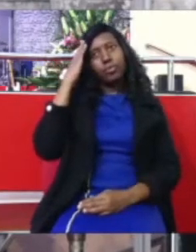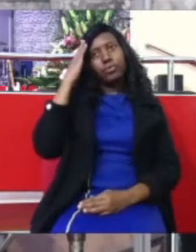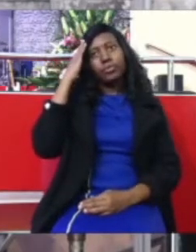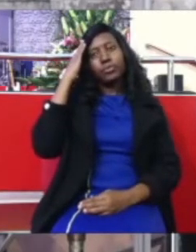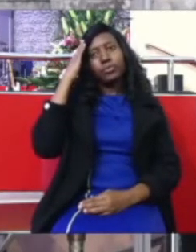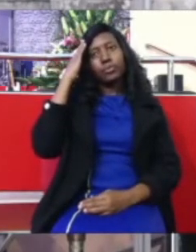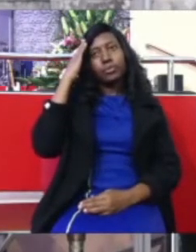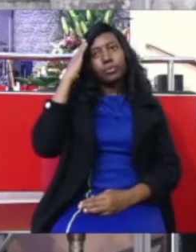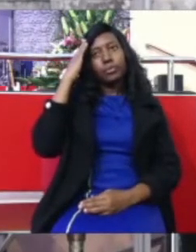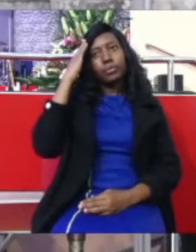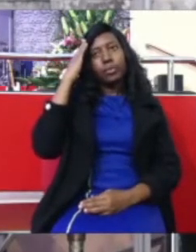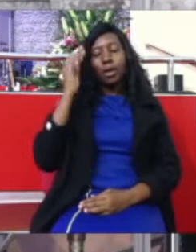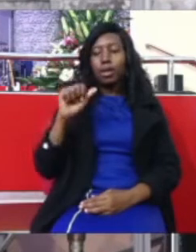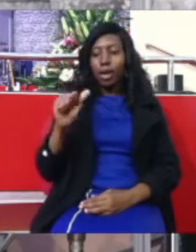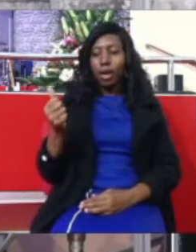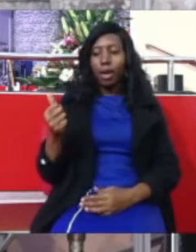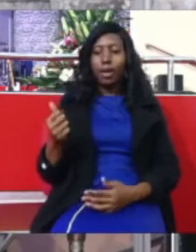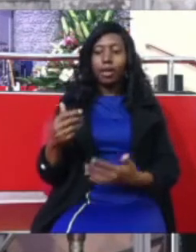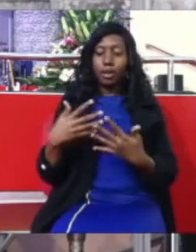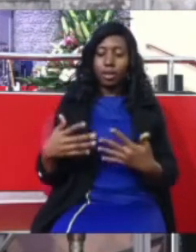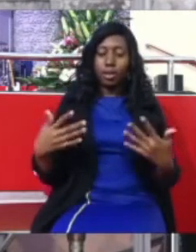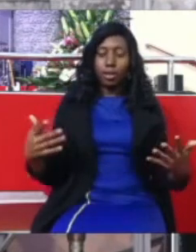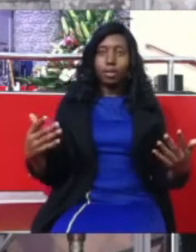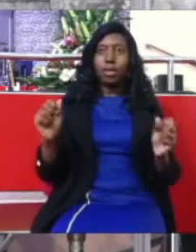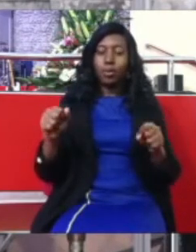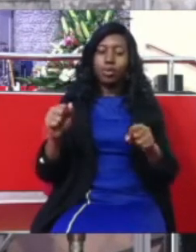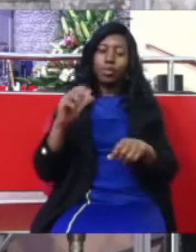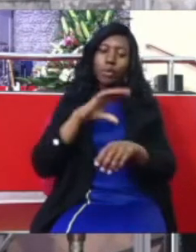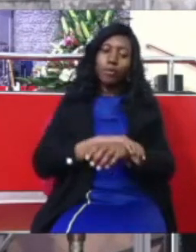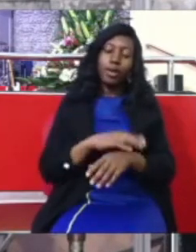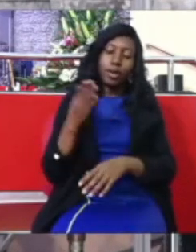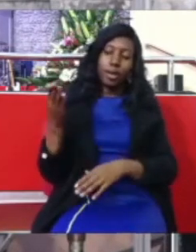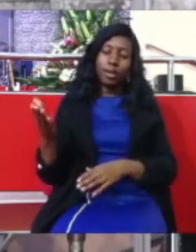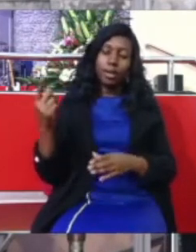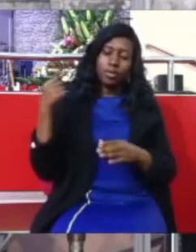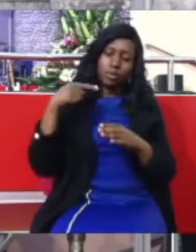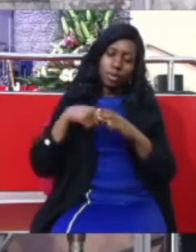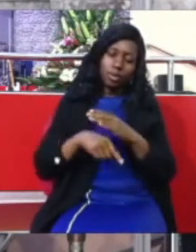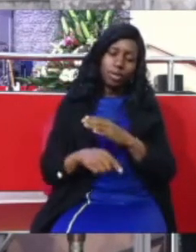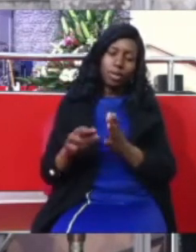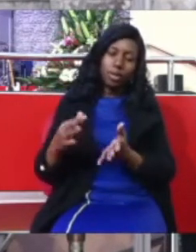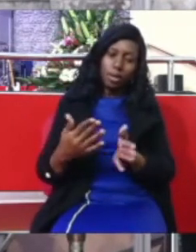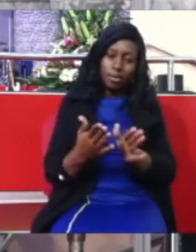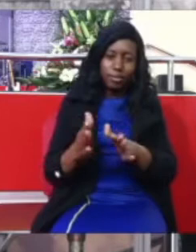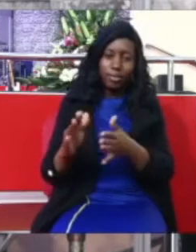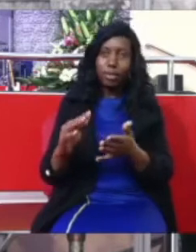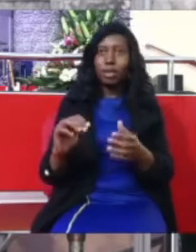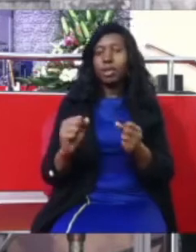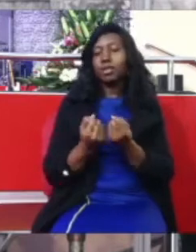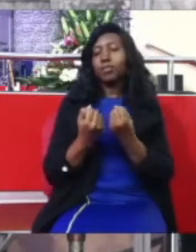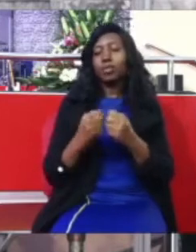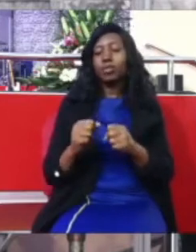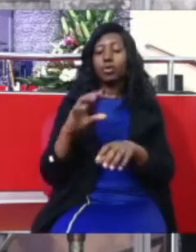realizing that there are other creatures that you find right in deep sea that cannot be found anywhere else. A few years ago, I think it's